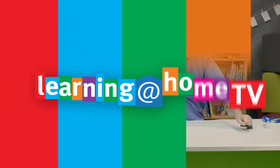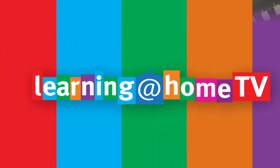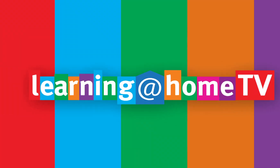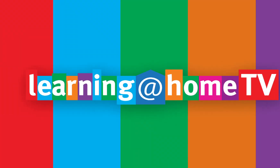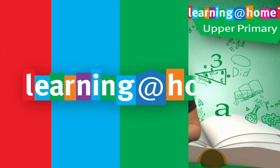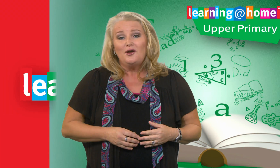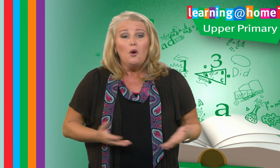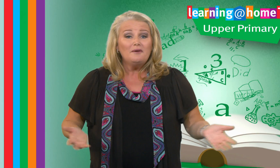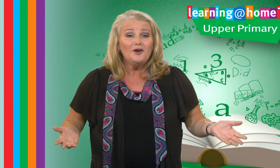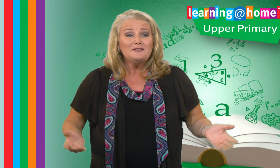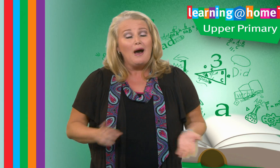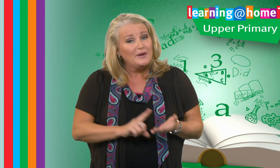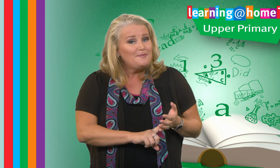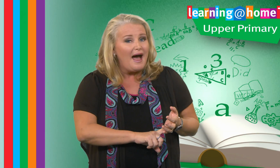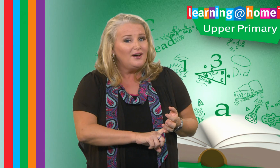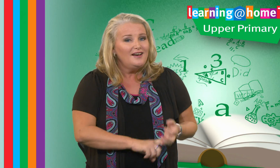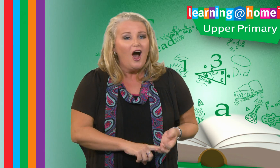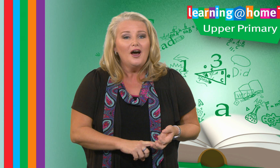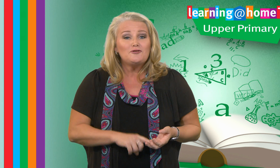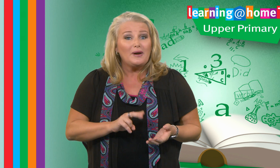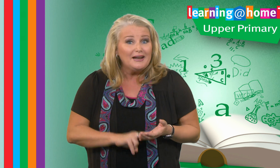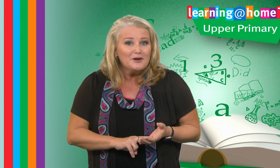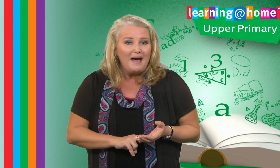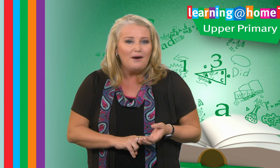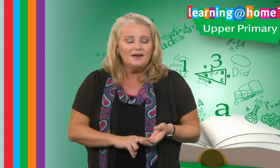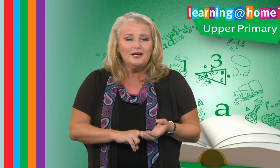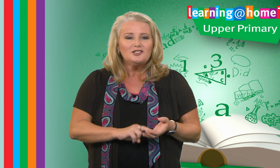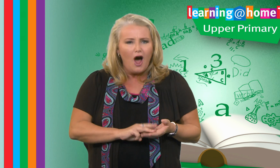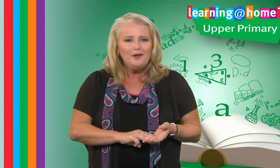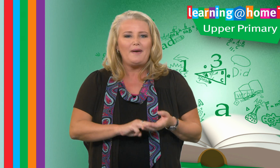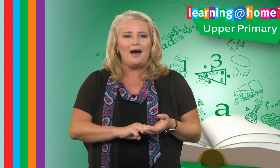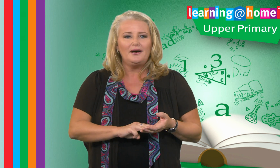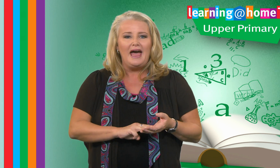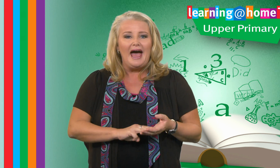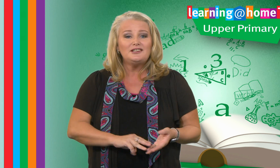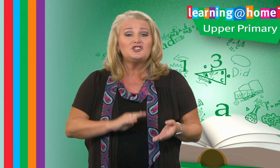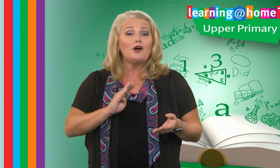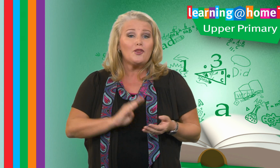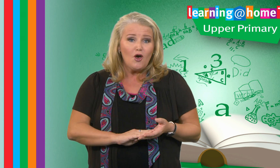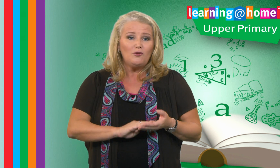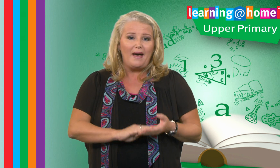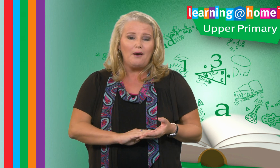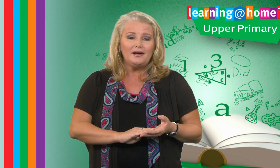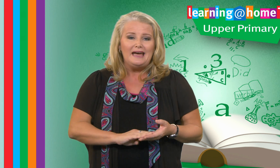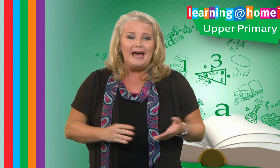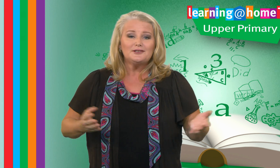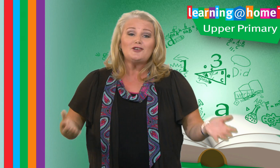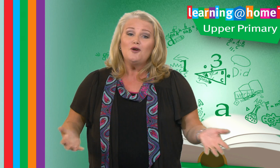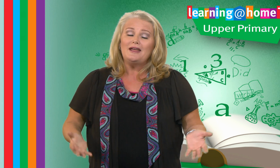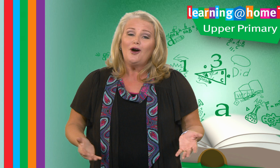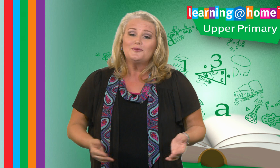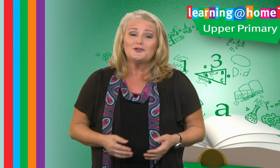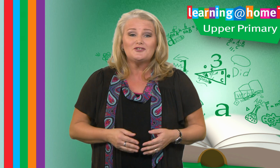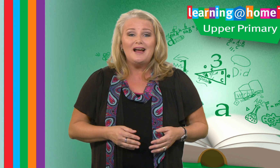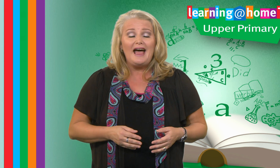time. We've learnt about wind power, hydroelectric power, tidal power and geothermal power, and so